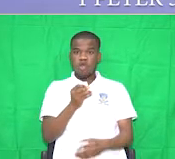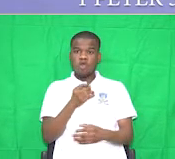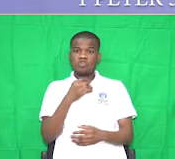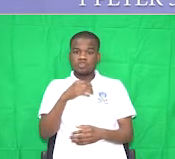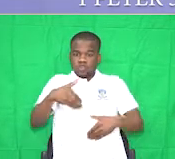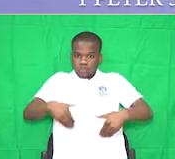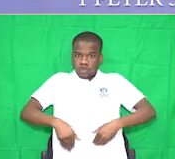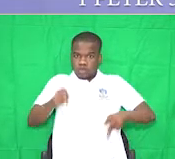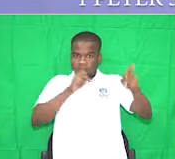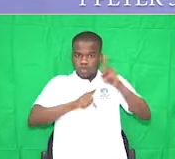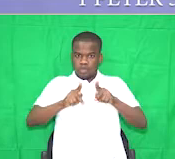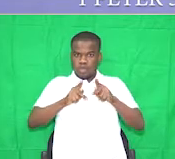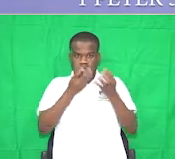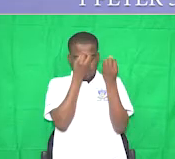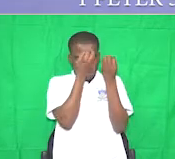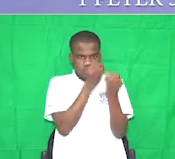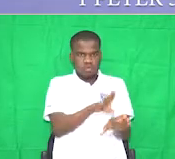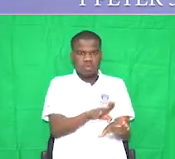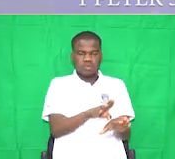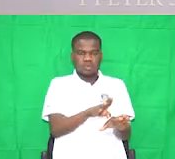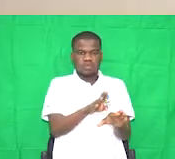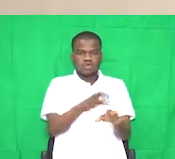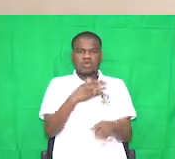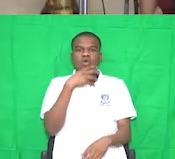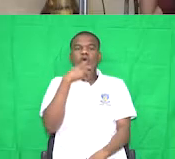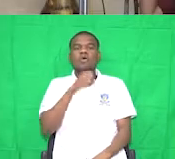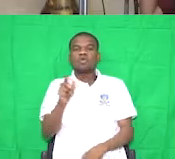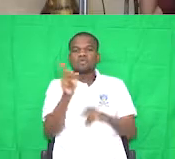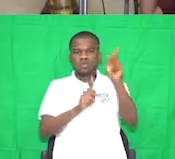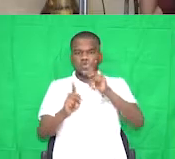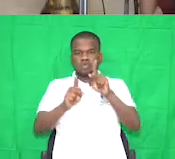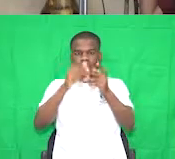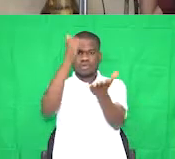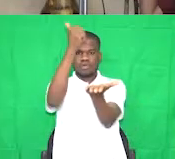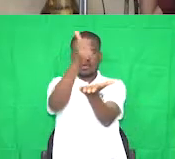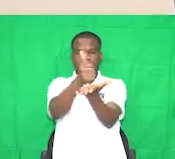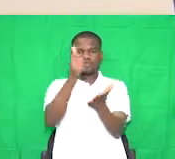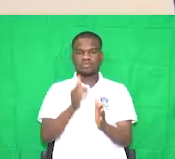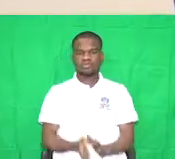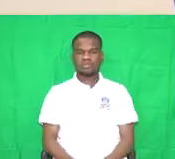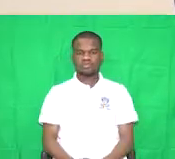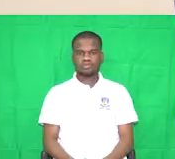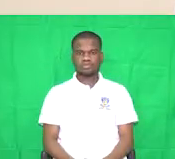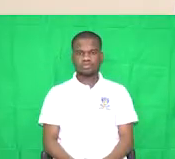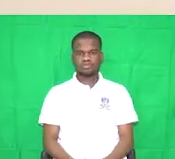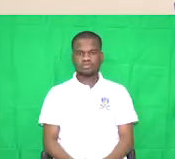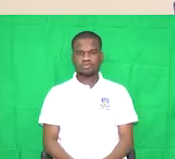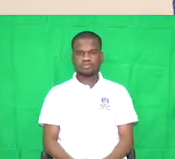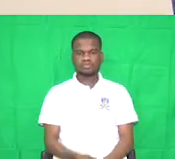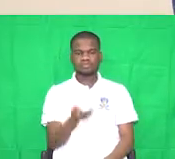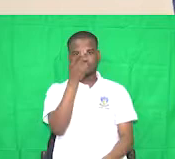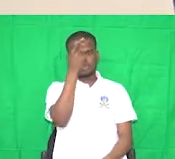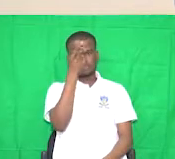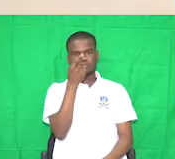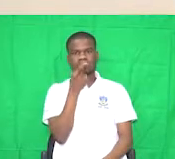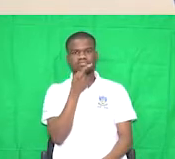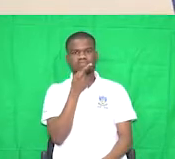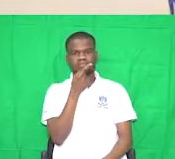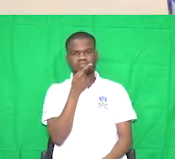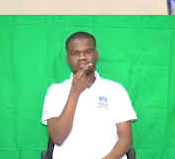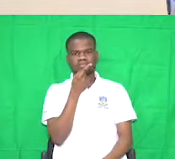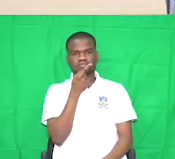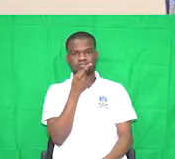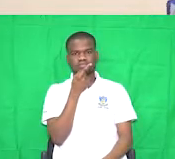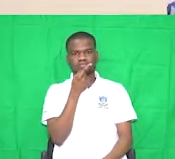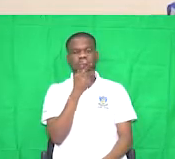elders. First Peter chapter 5, verse 5. Amen. Amen. Parents, a teacher too